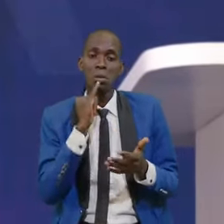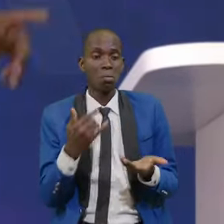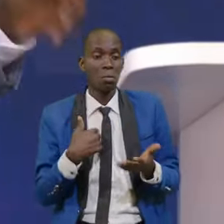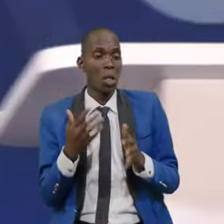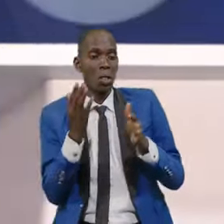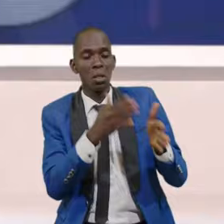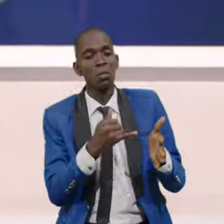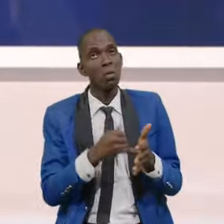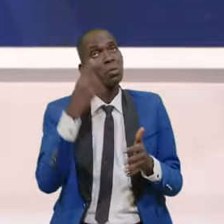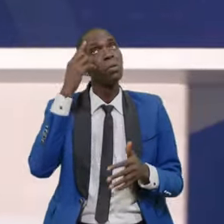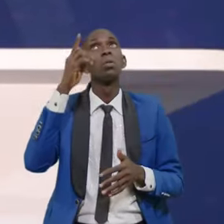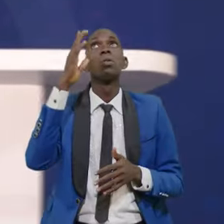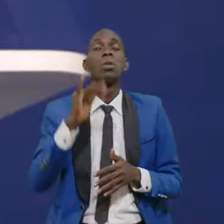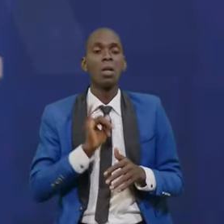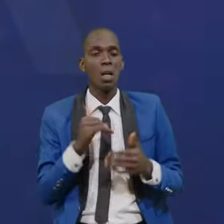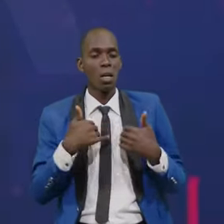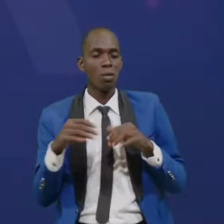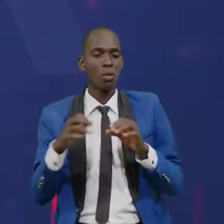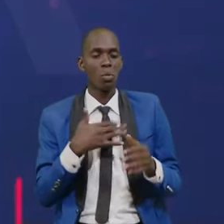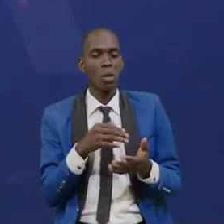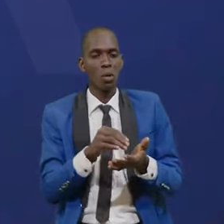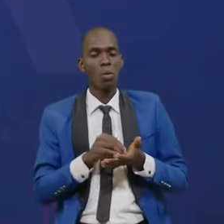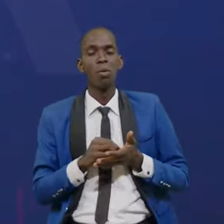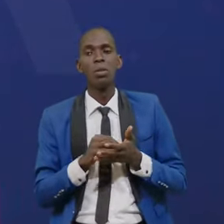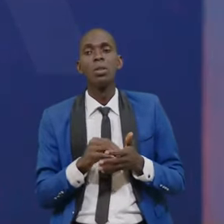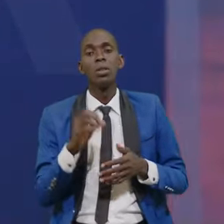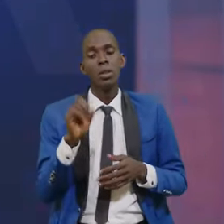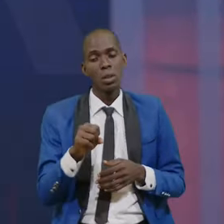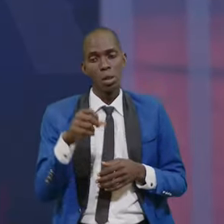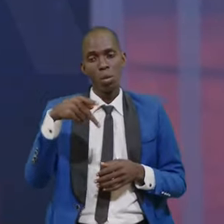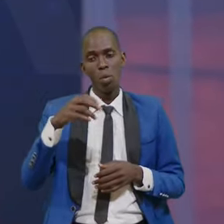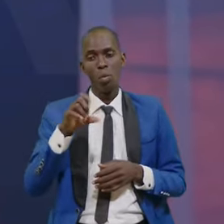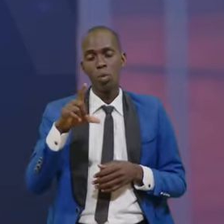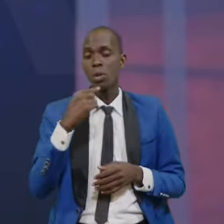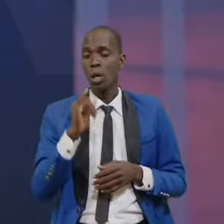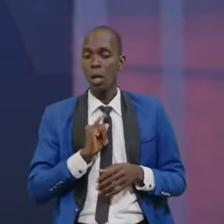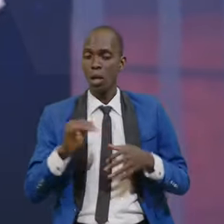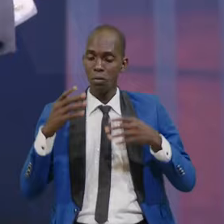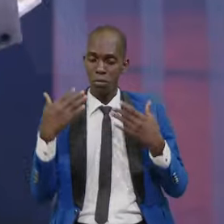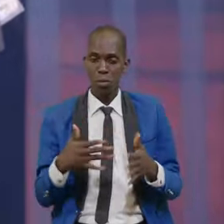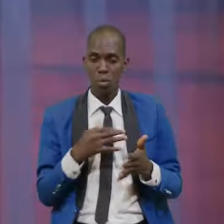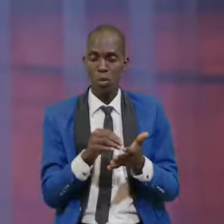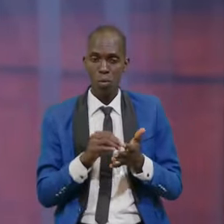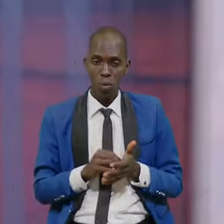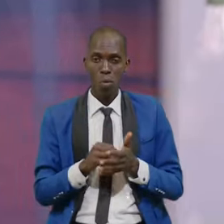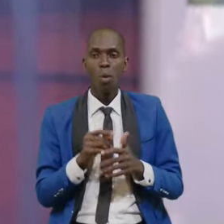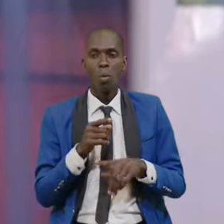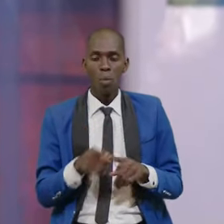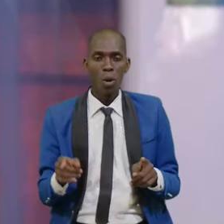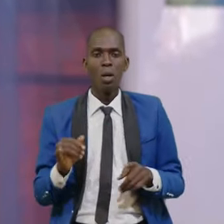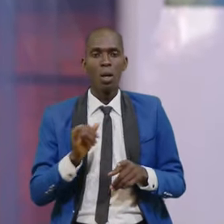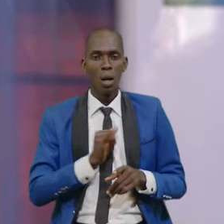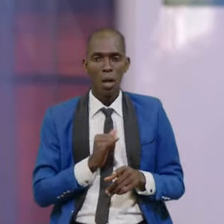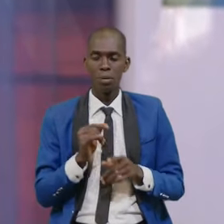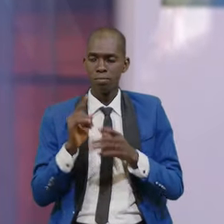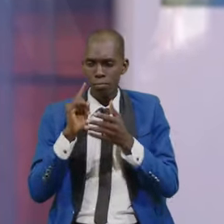my part. Paul the Apostle said, yes, I've done my part. I laid the foundation. But I examine Titus. What